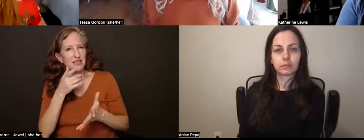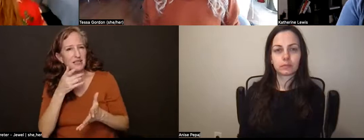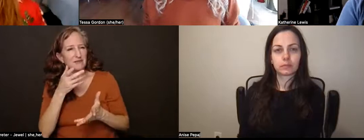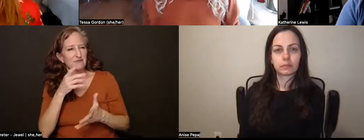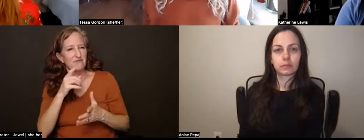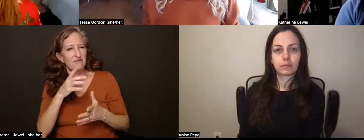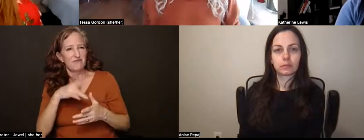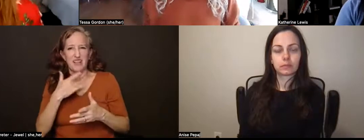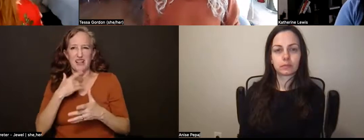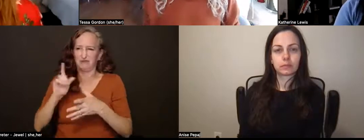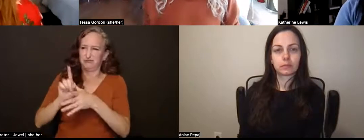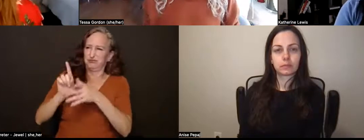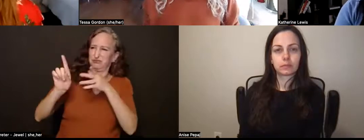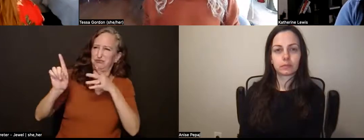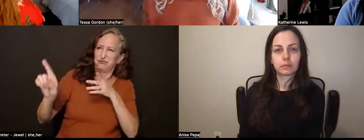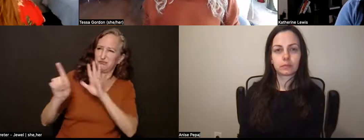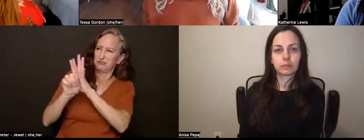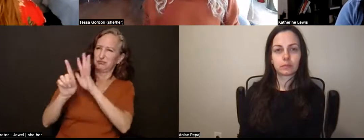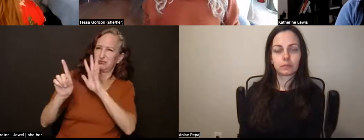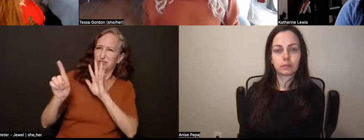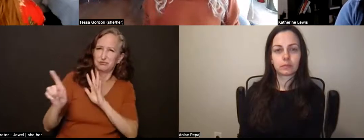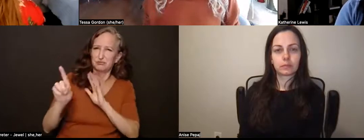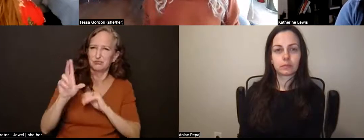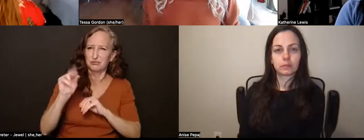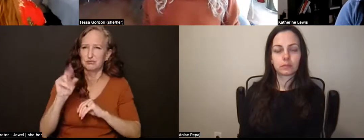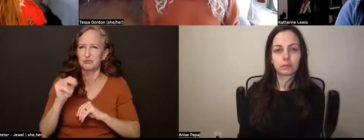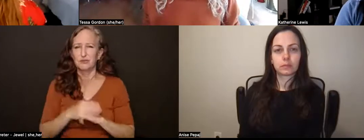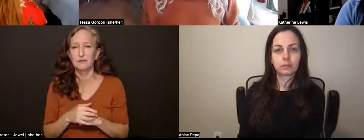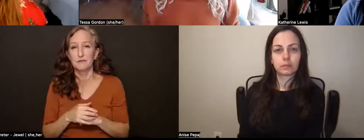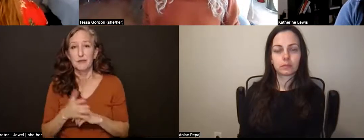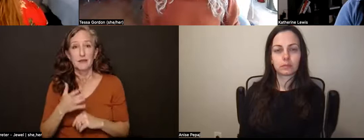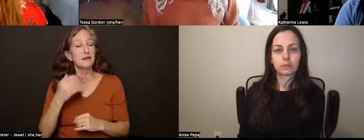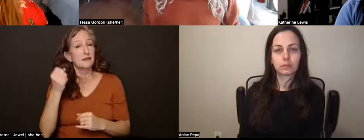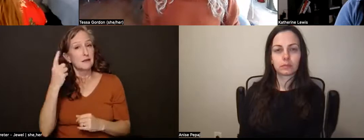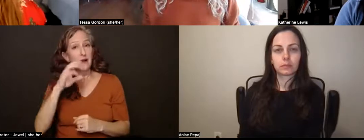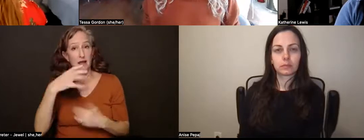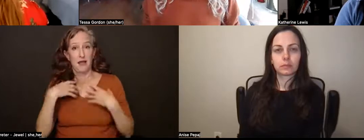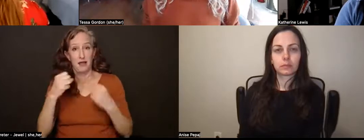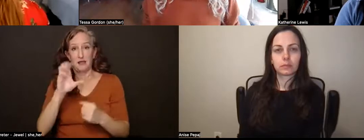otherized, right? And so my experience with healthcare bias,